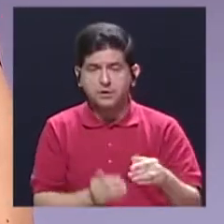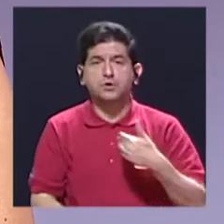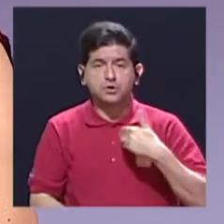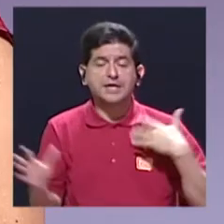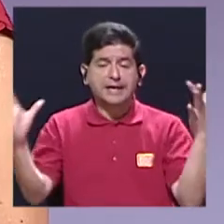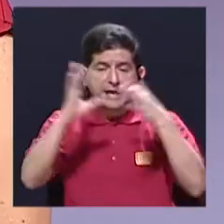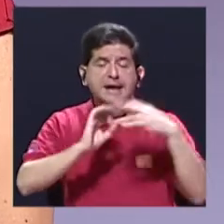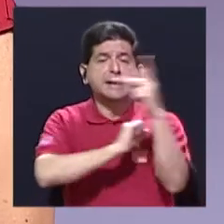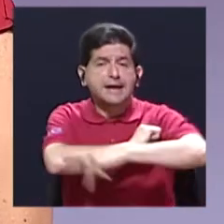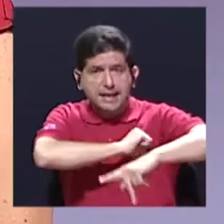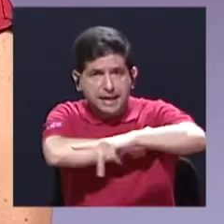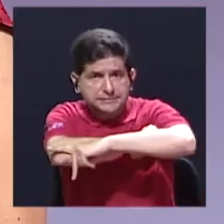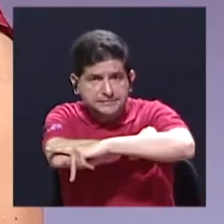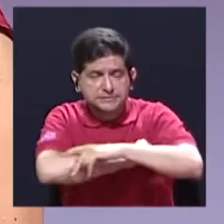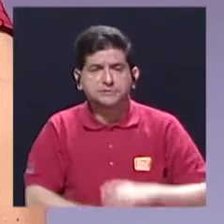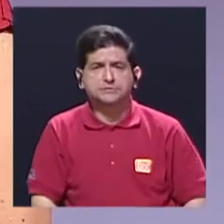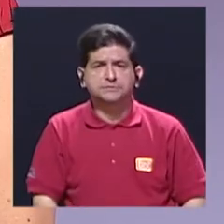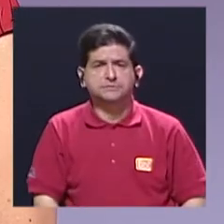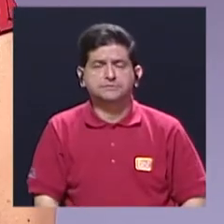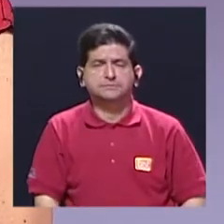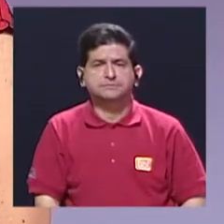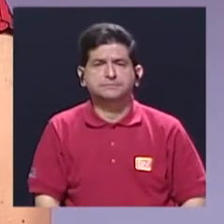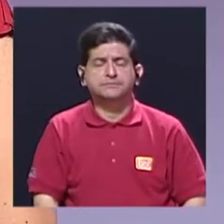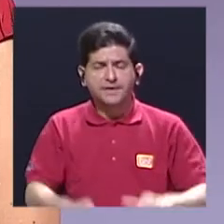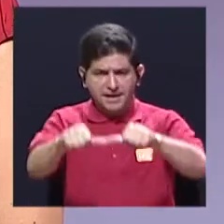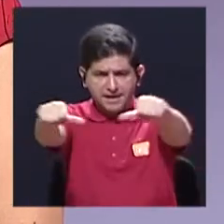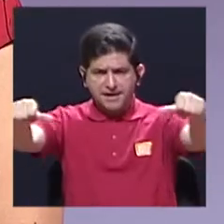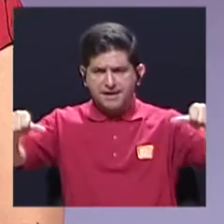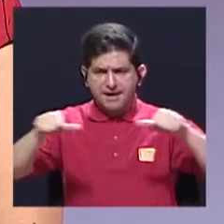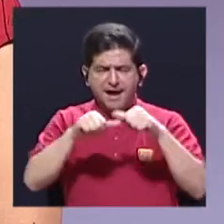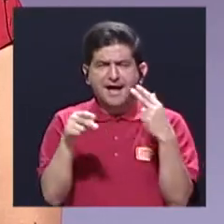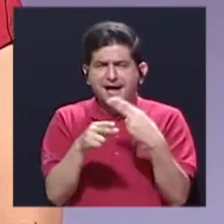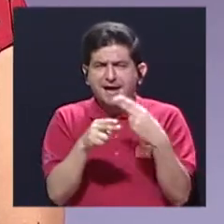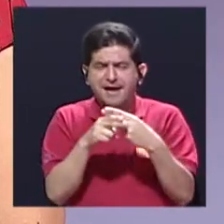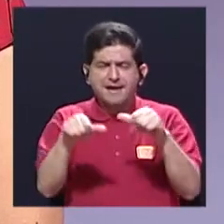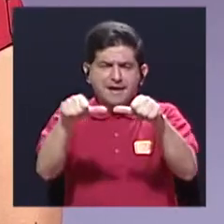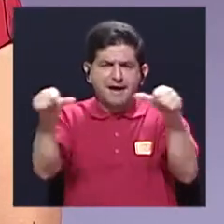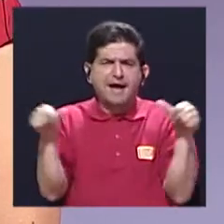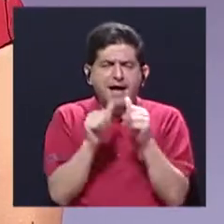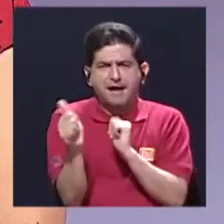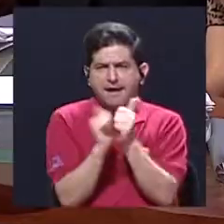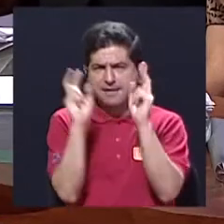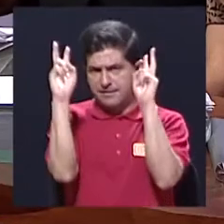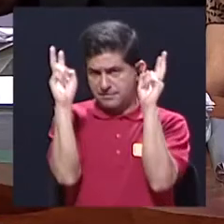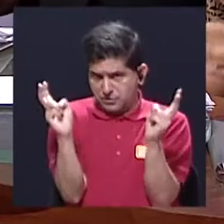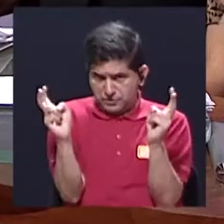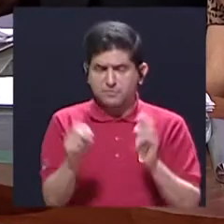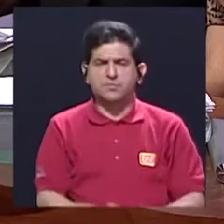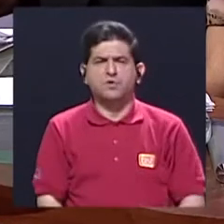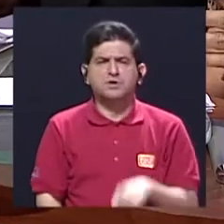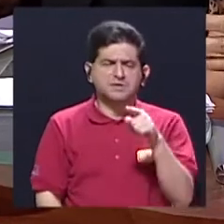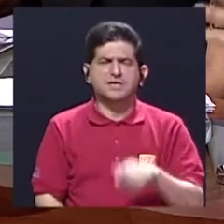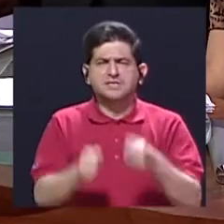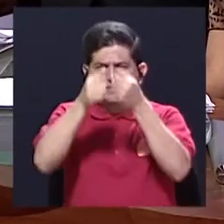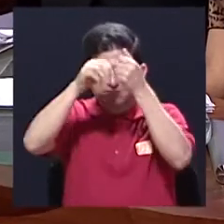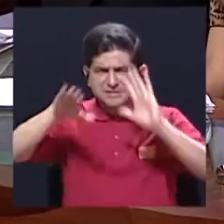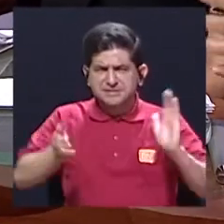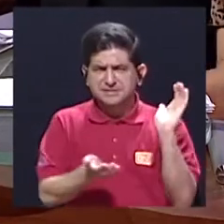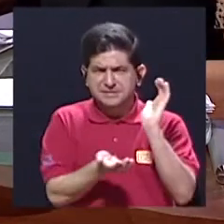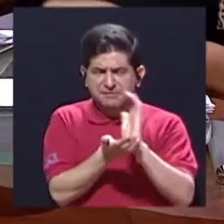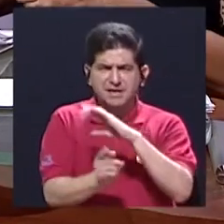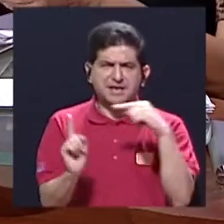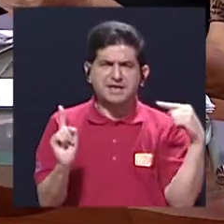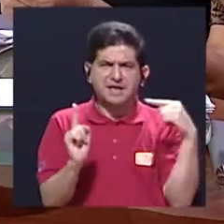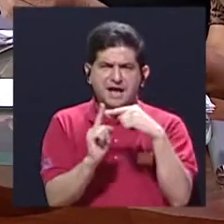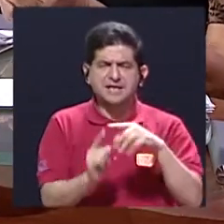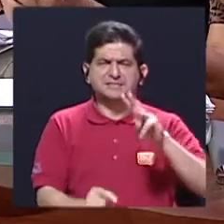deal with the country. The zone, the zone that is called Sports Protective, located between Sabanilla and Mercedes, I suppose.